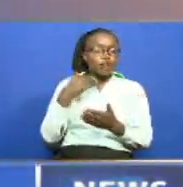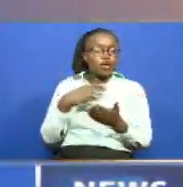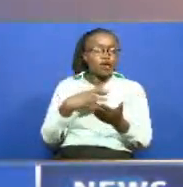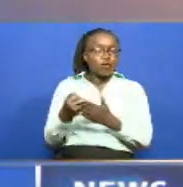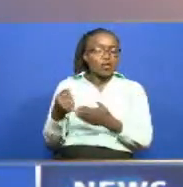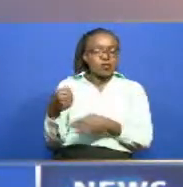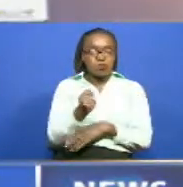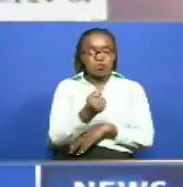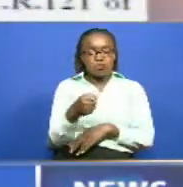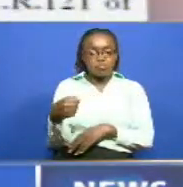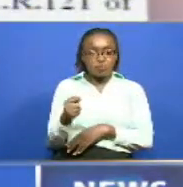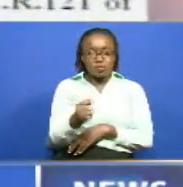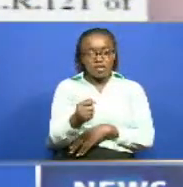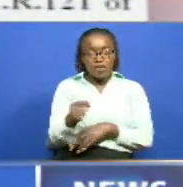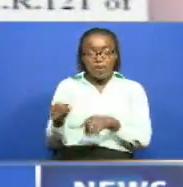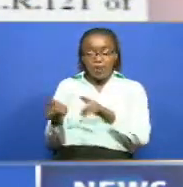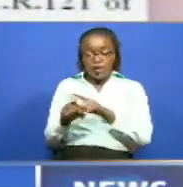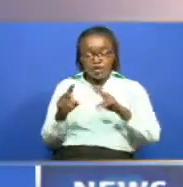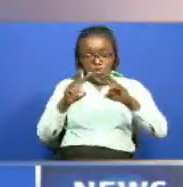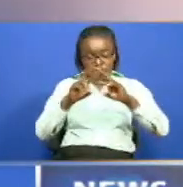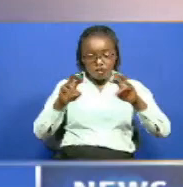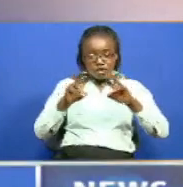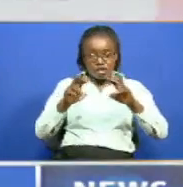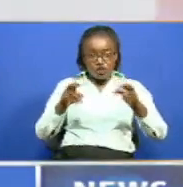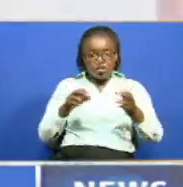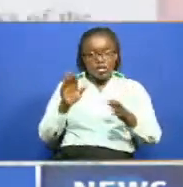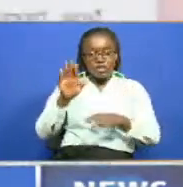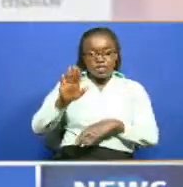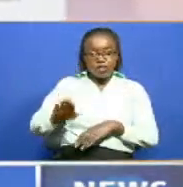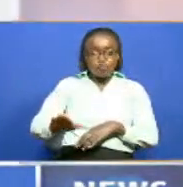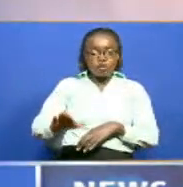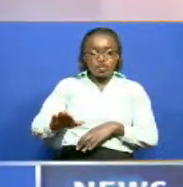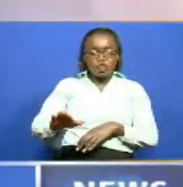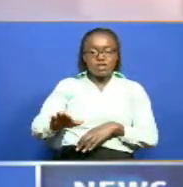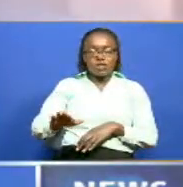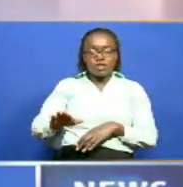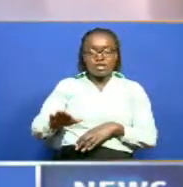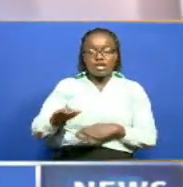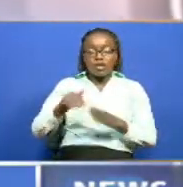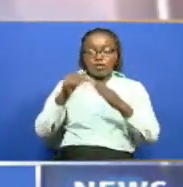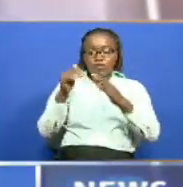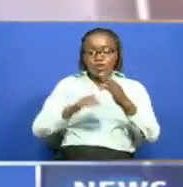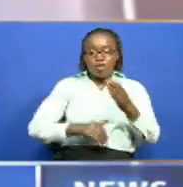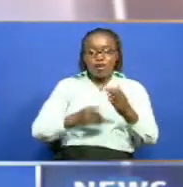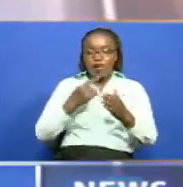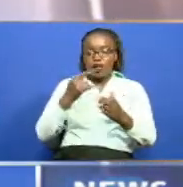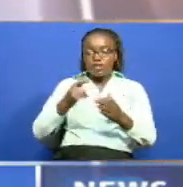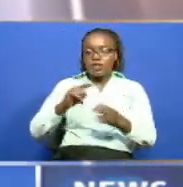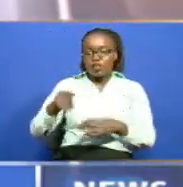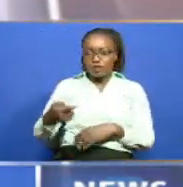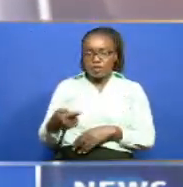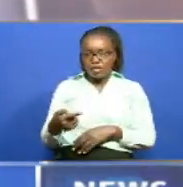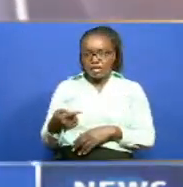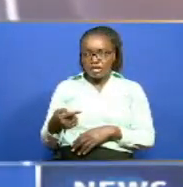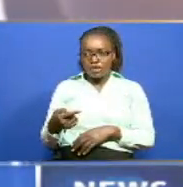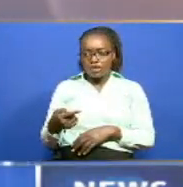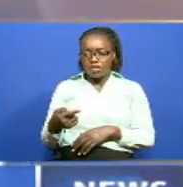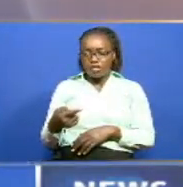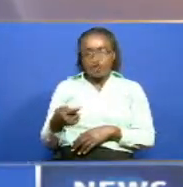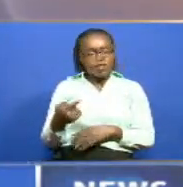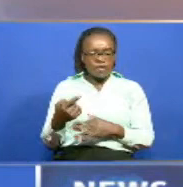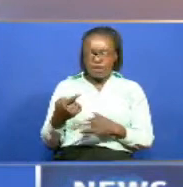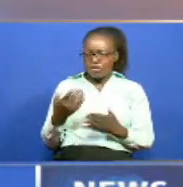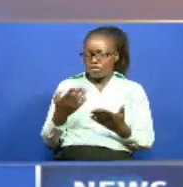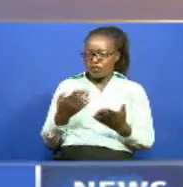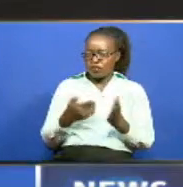laundering. According to investigations, deposits were made in tranches below 100,000 shillings to evade the reporting thresholds